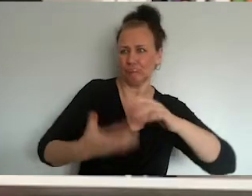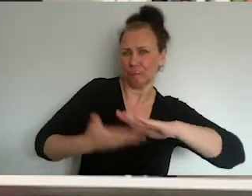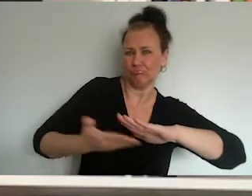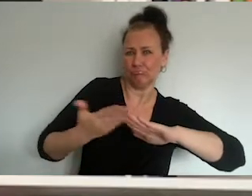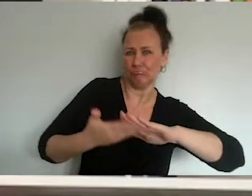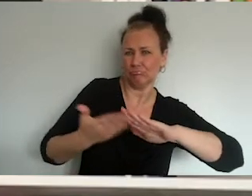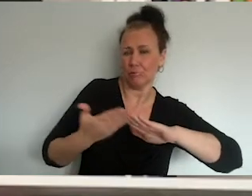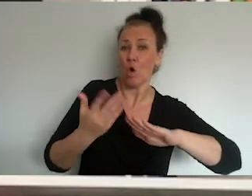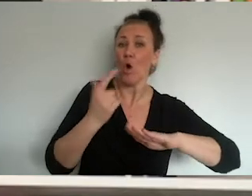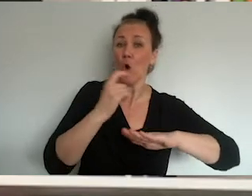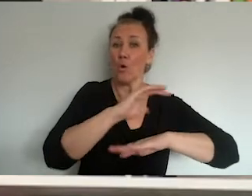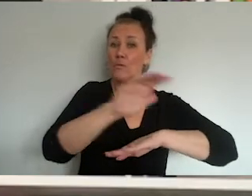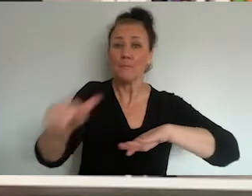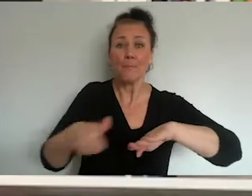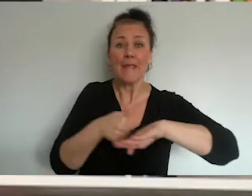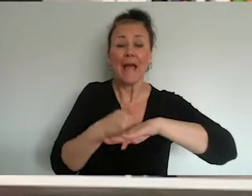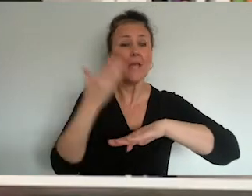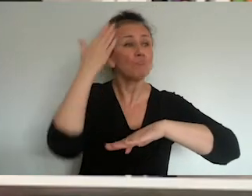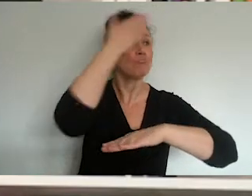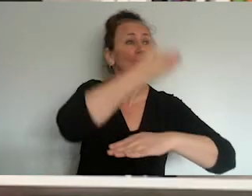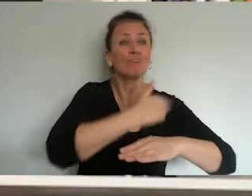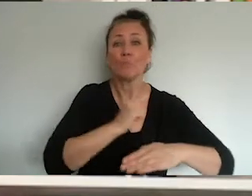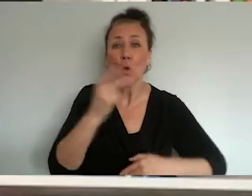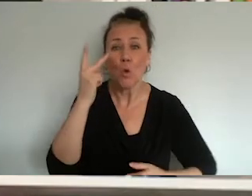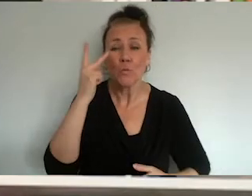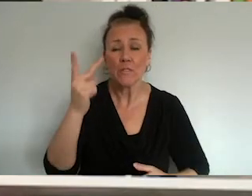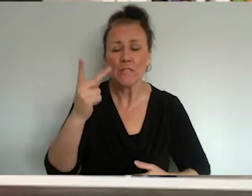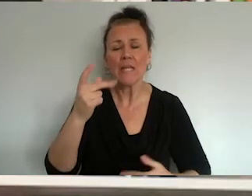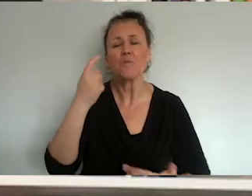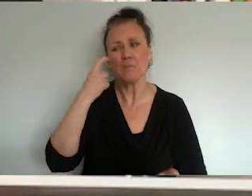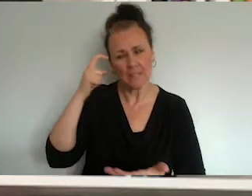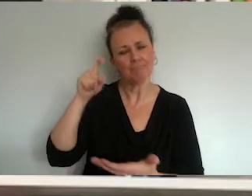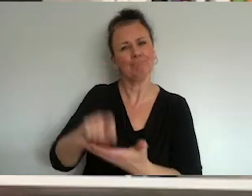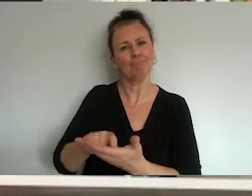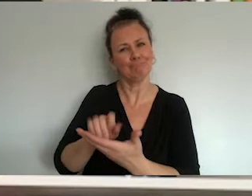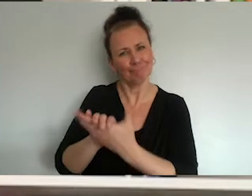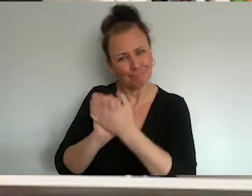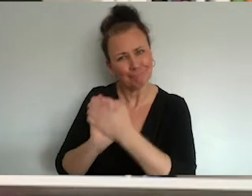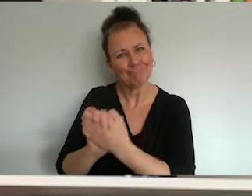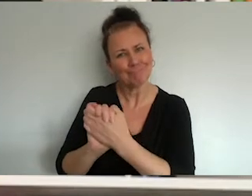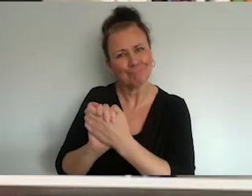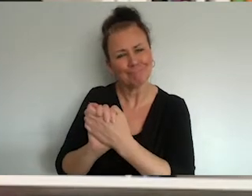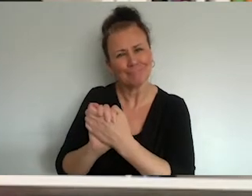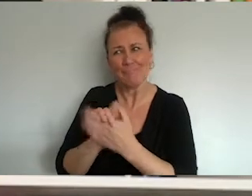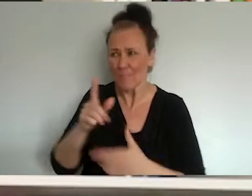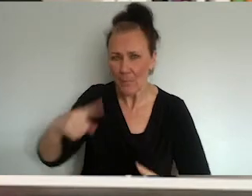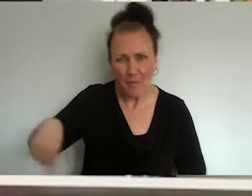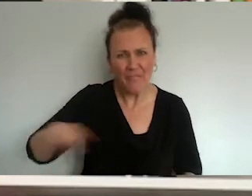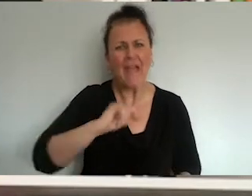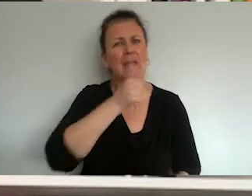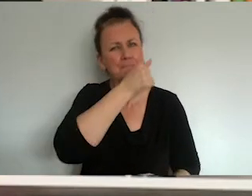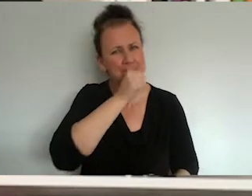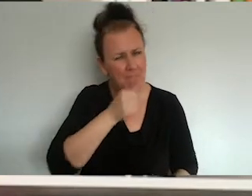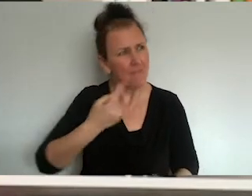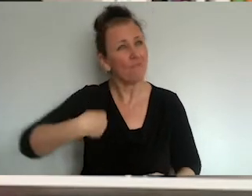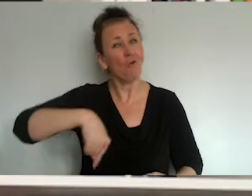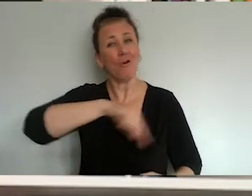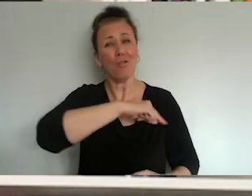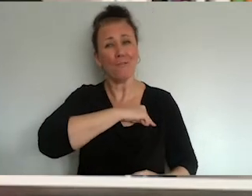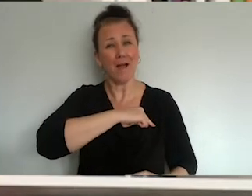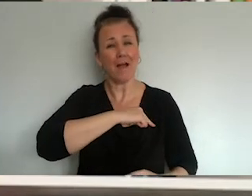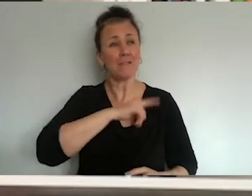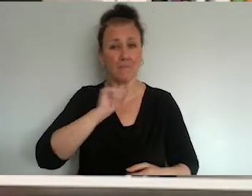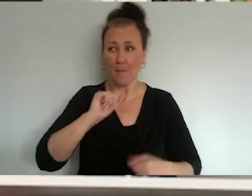vital tasks in the shadows. They are our fellow human beings, yet so many bear the brunt of disparities